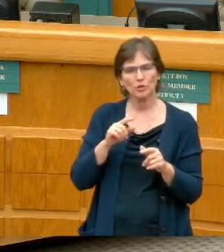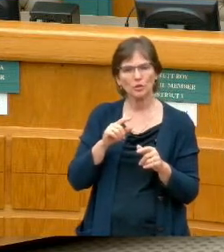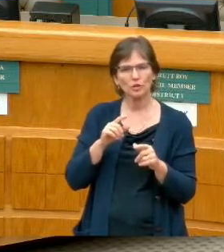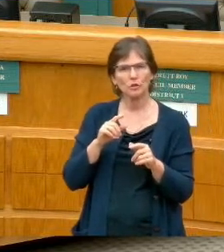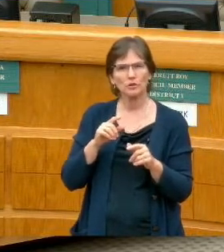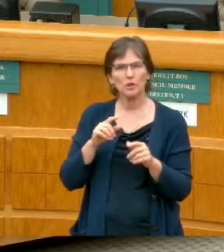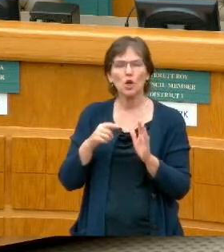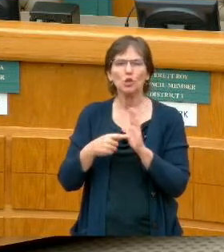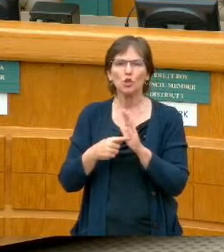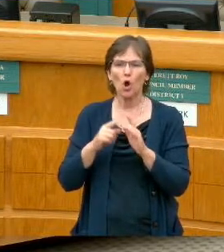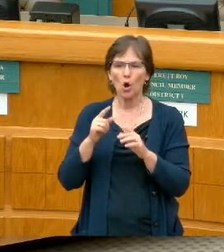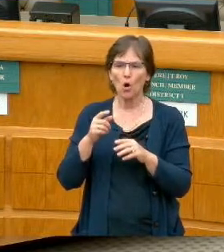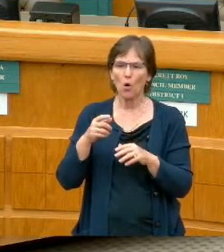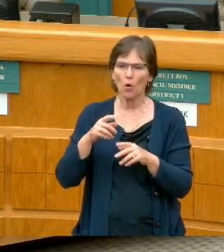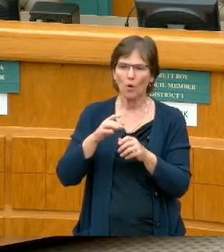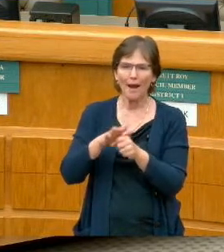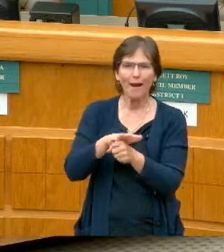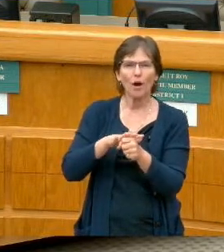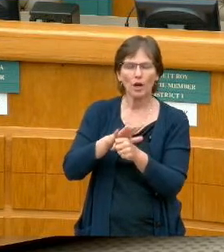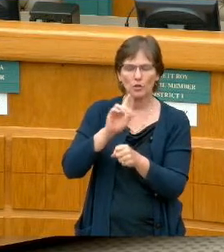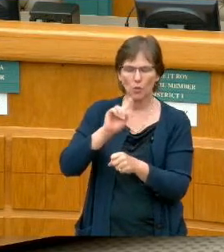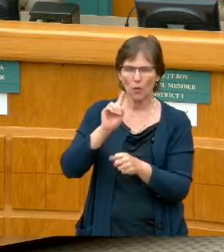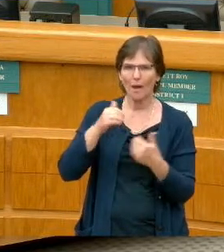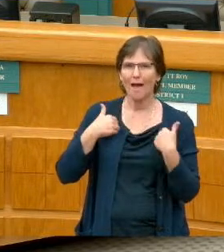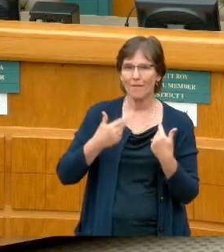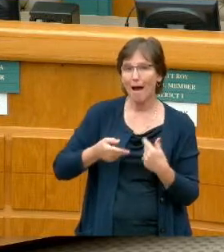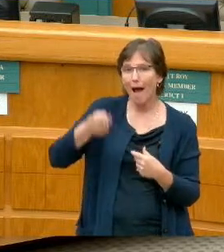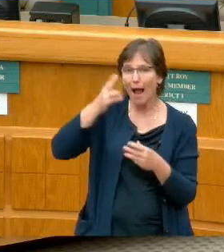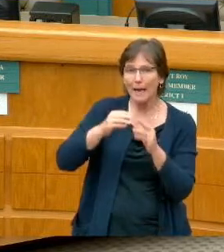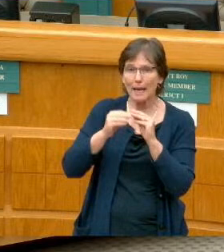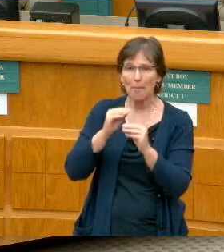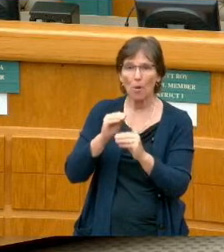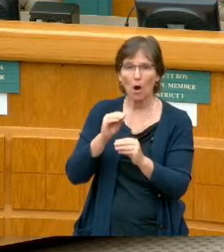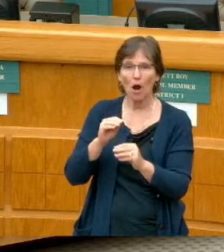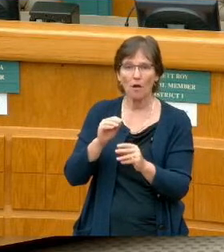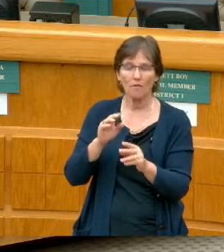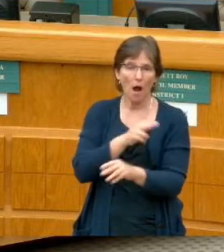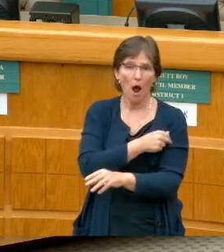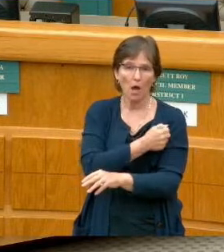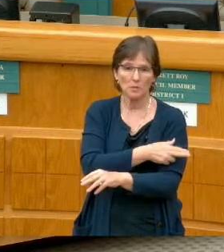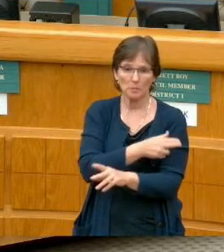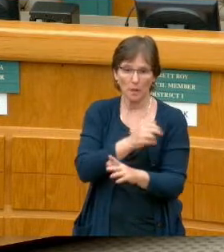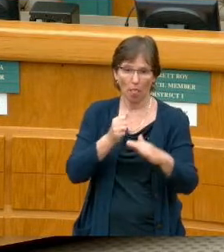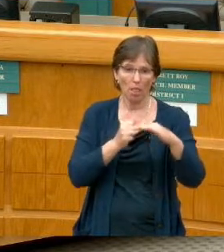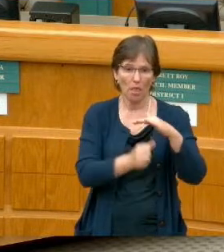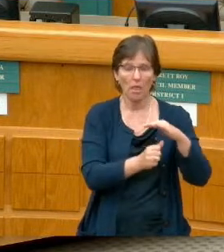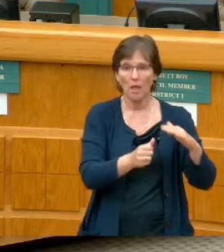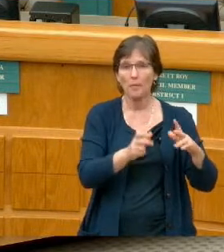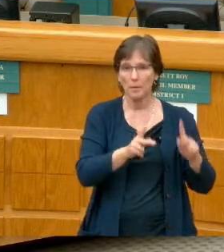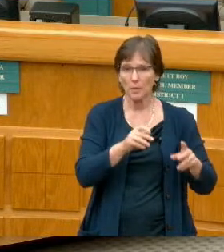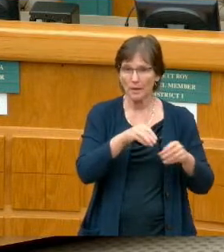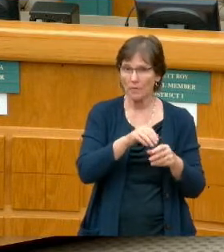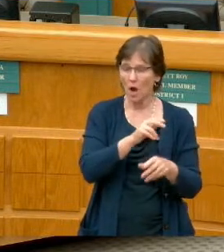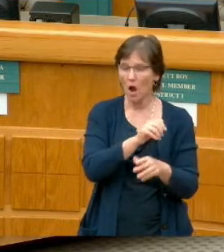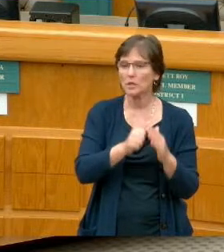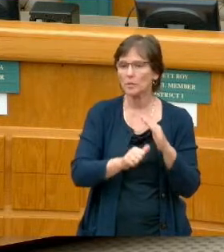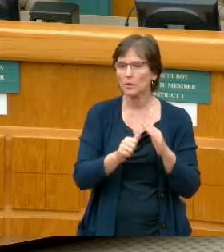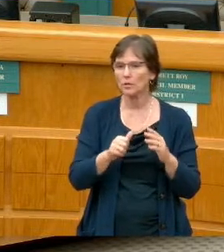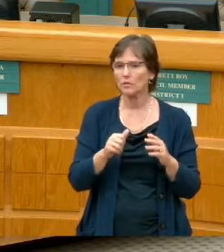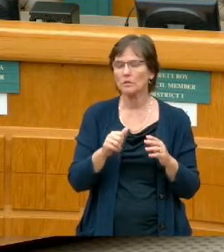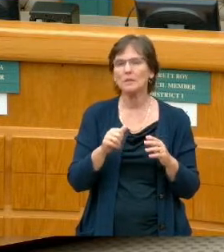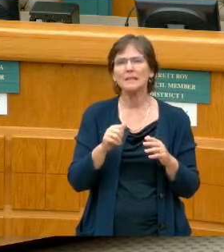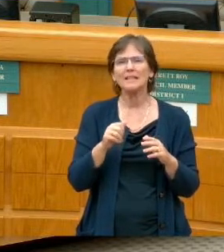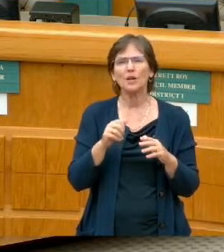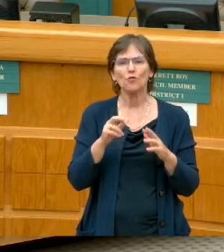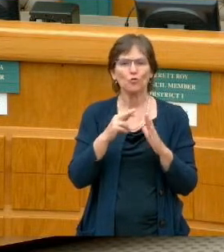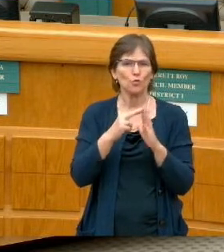what we call the TSAs. Those are the trauma service areas. And there are, we look for 7 consecutive days in which the number of